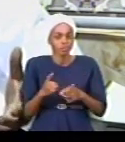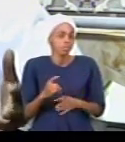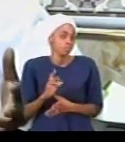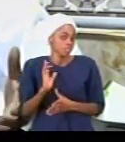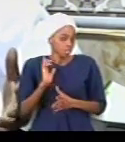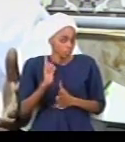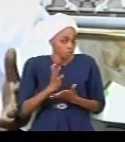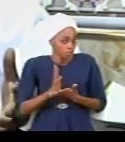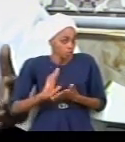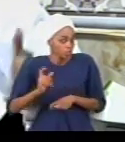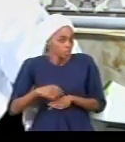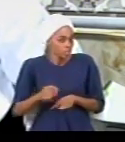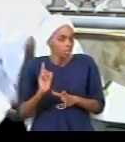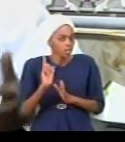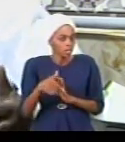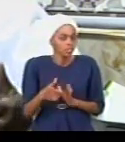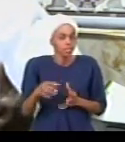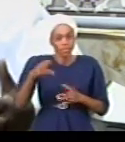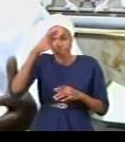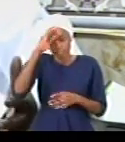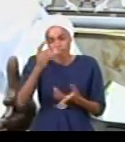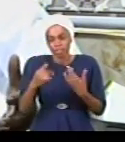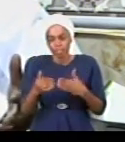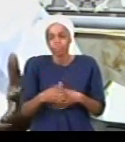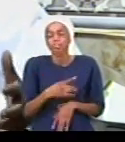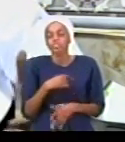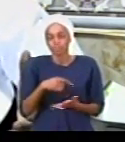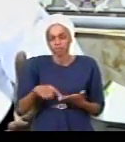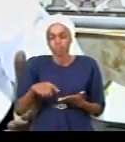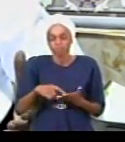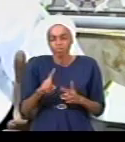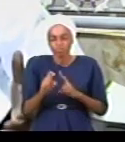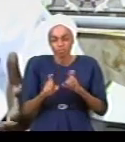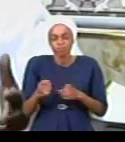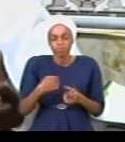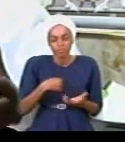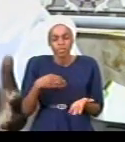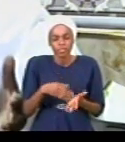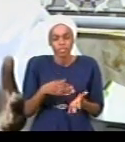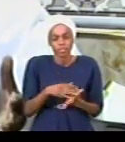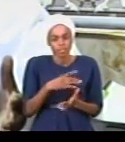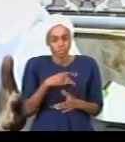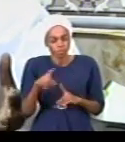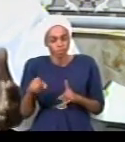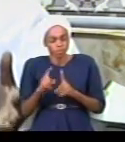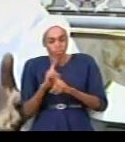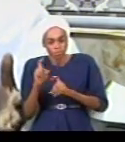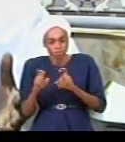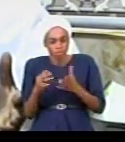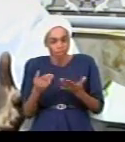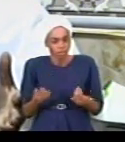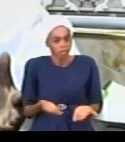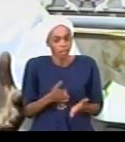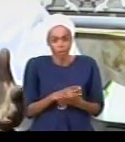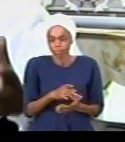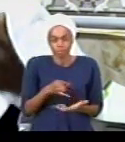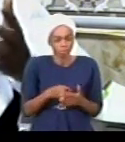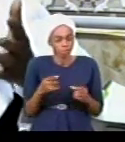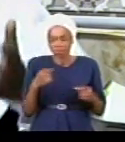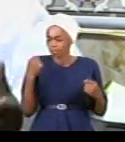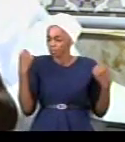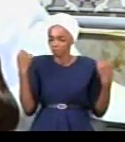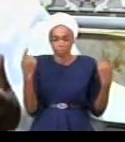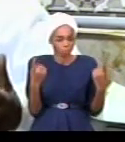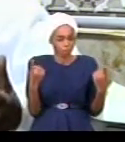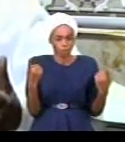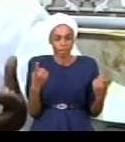was stronger this time. Unlike what he was then, I was amazed, I was surprised. I would run the test again, found that all the